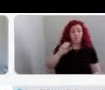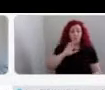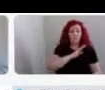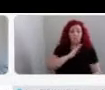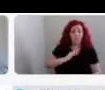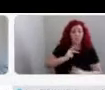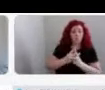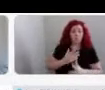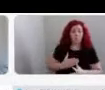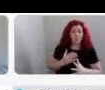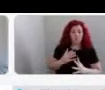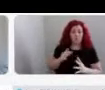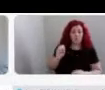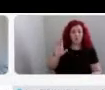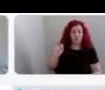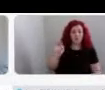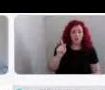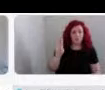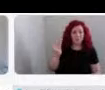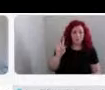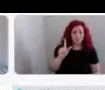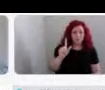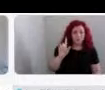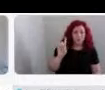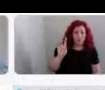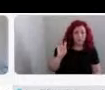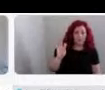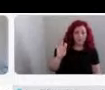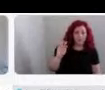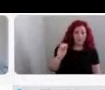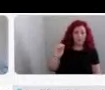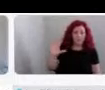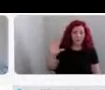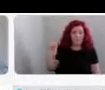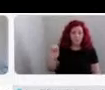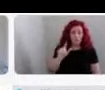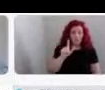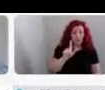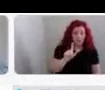known as ldf-0050 and ldf-0051